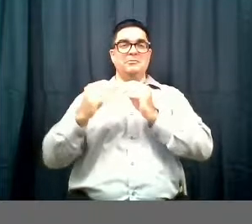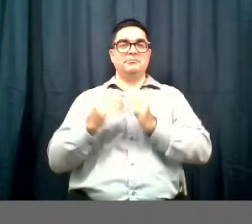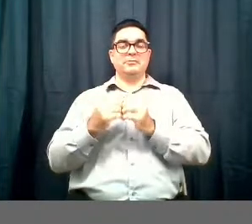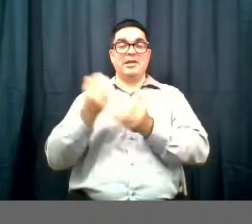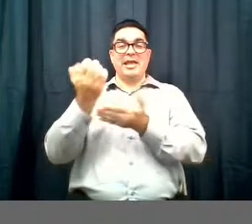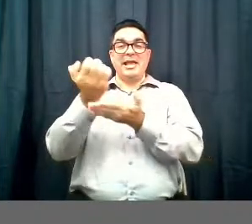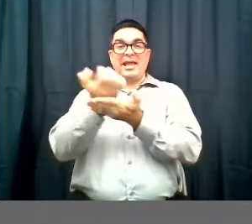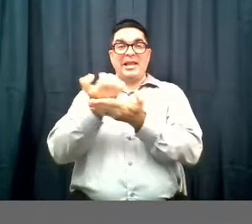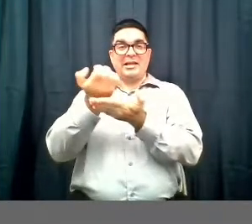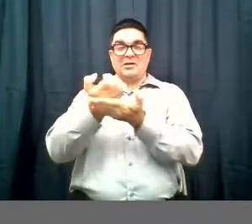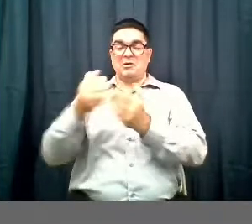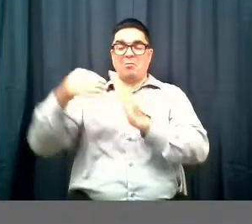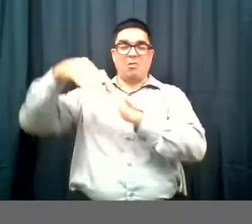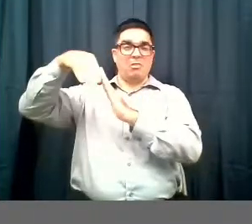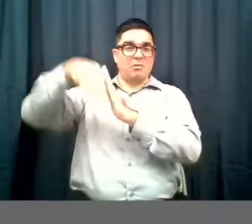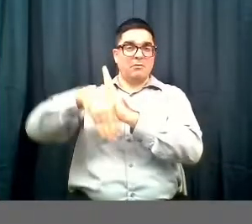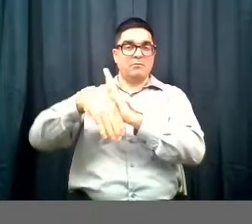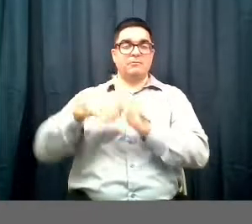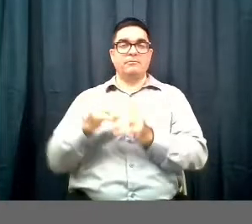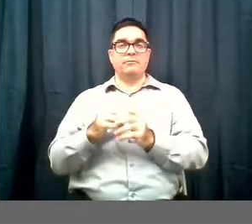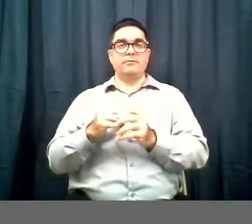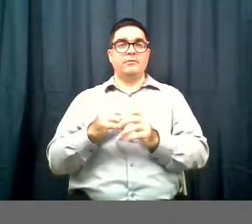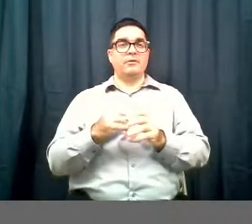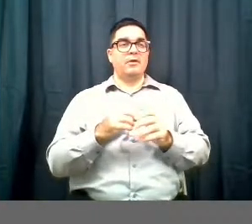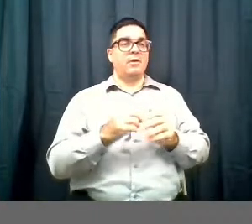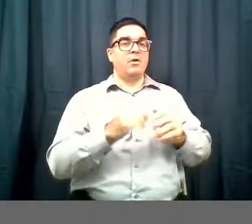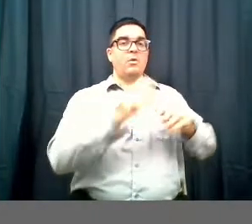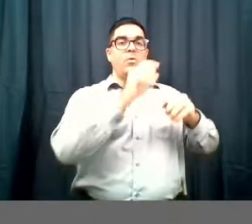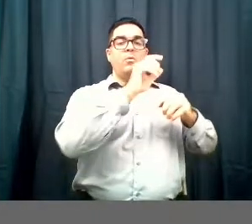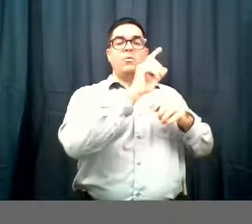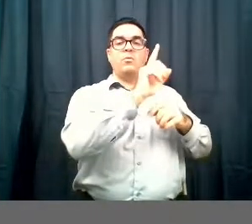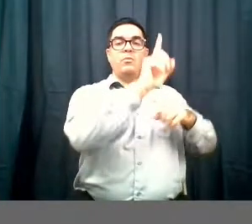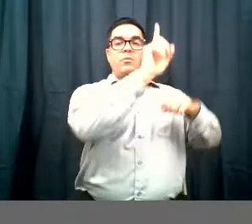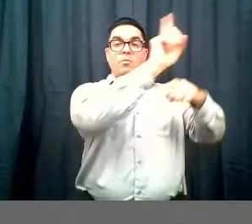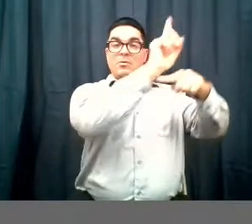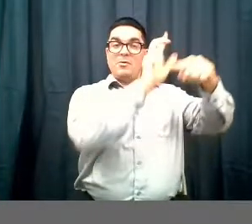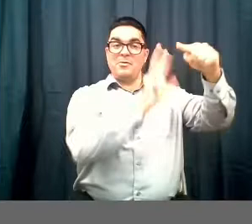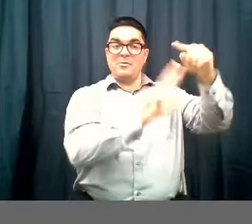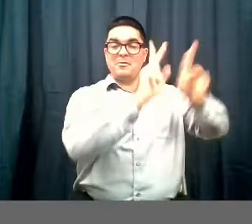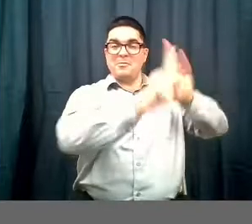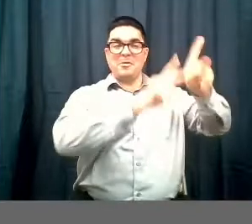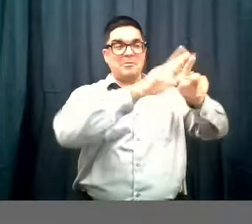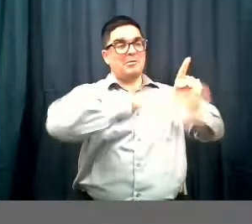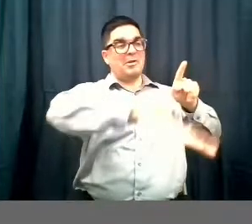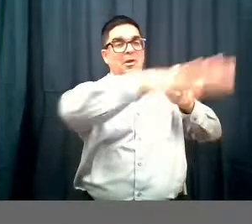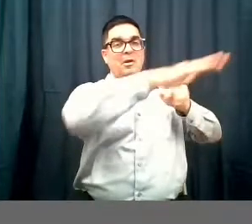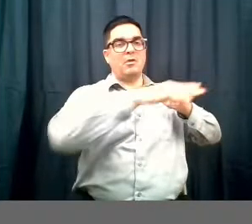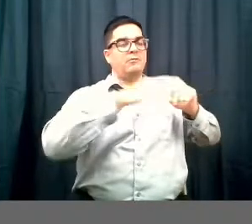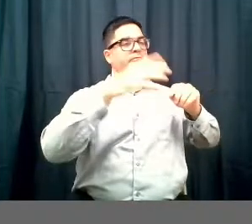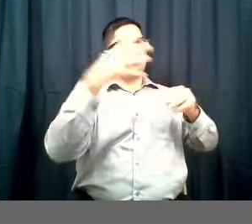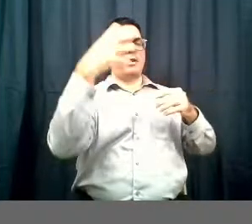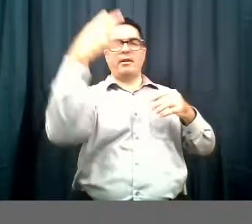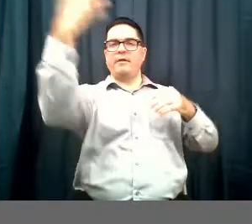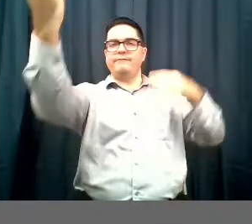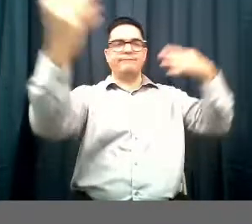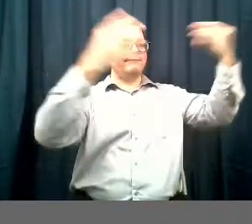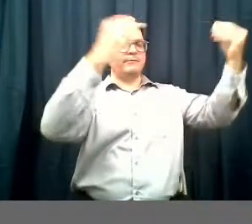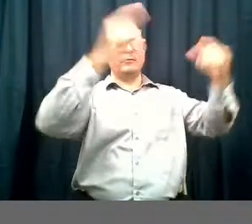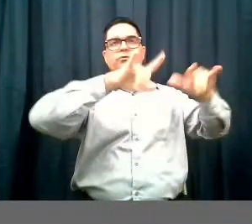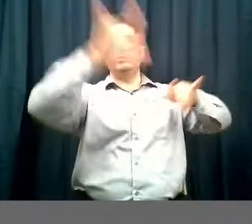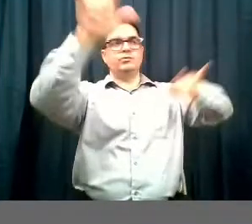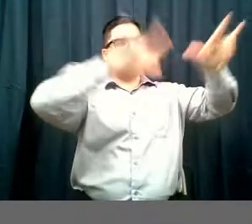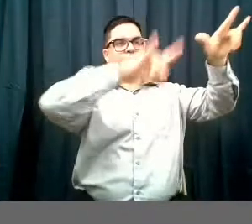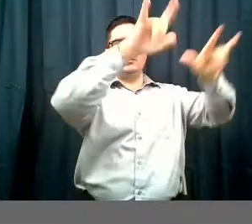decline, and more than 10% of the population had already left the island in search of greater economic opportunities. Despite